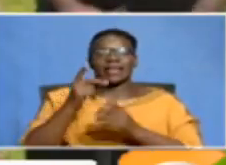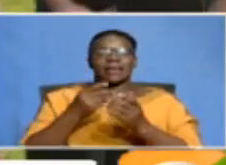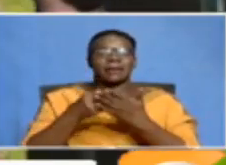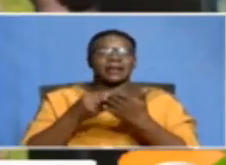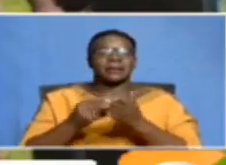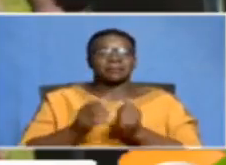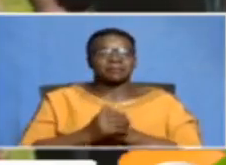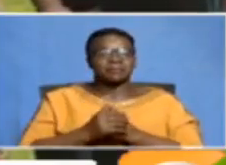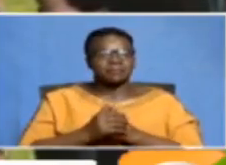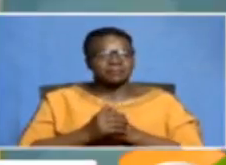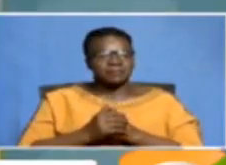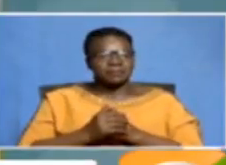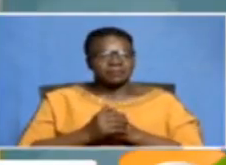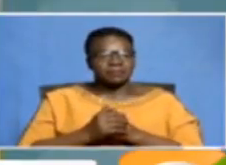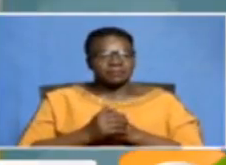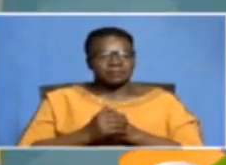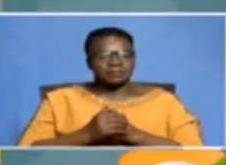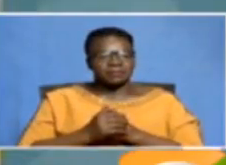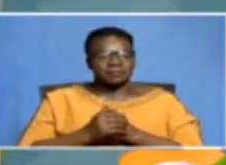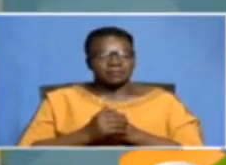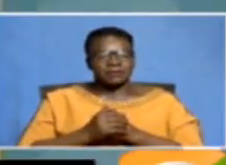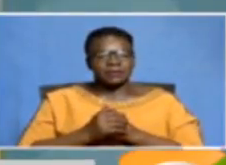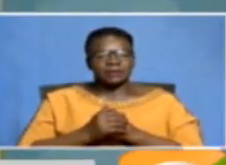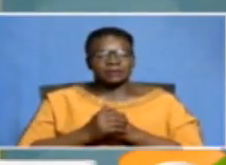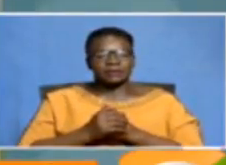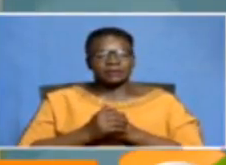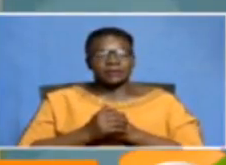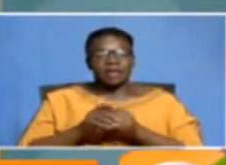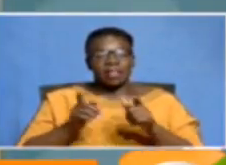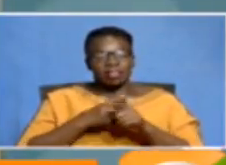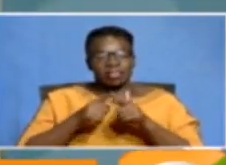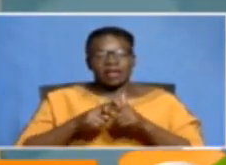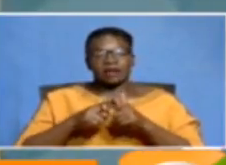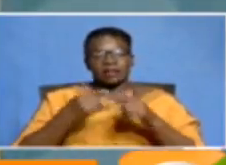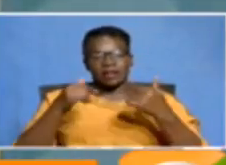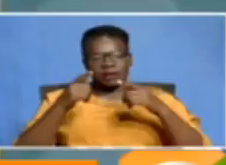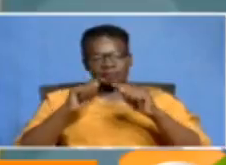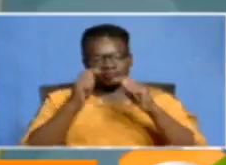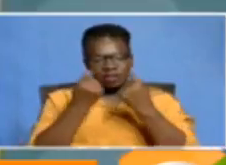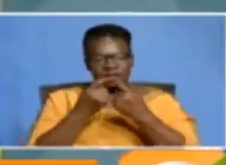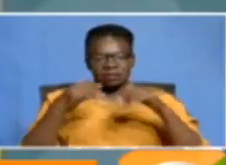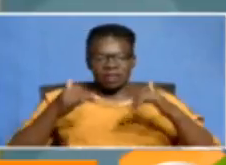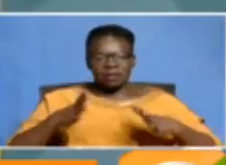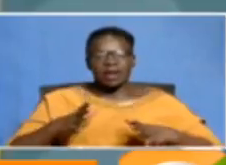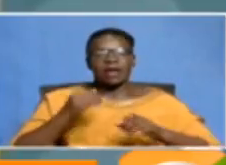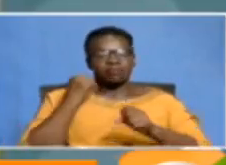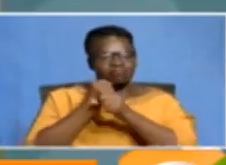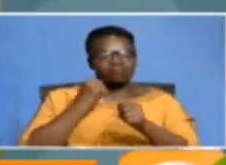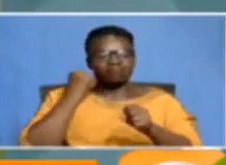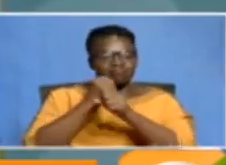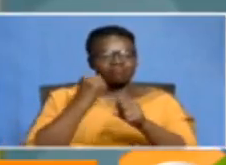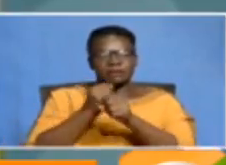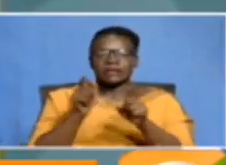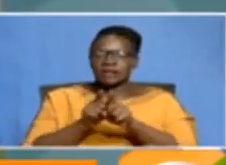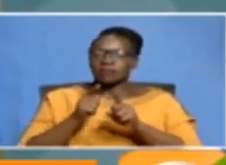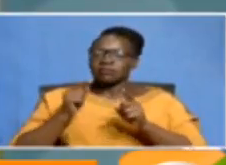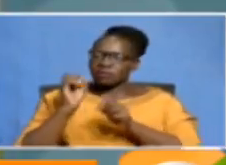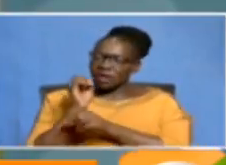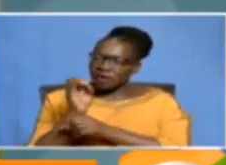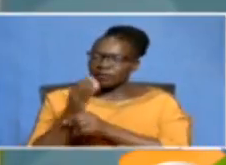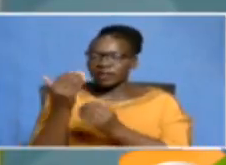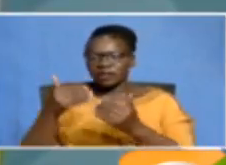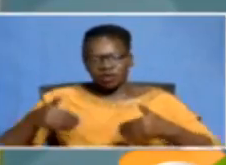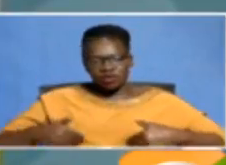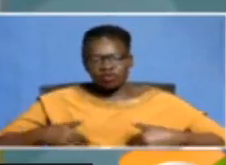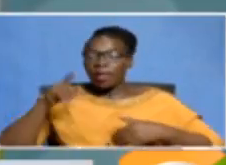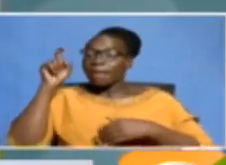You're good? Jana kajitolea na management ikatu support. Pia bidii na kuhimiza vijana kwamba kila kitu tunafanya